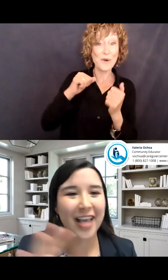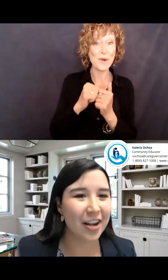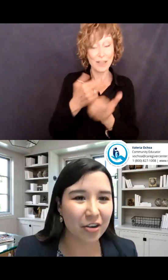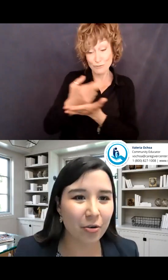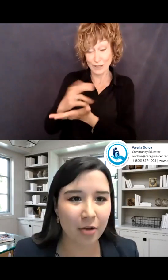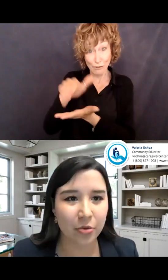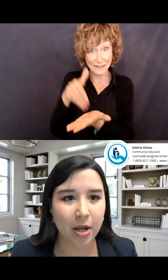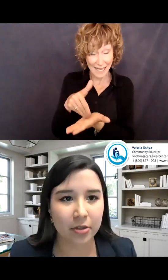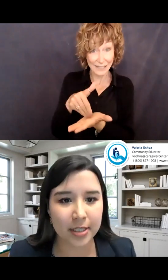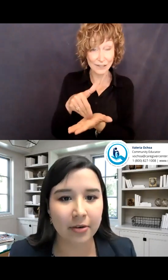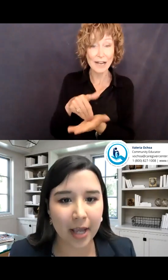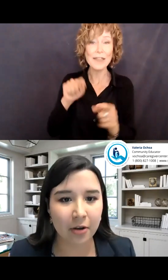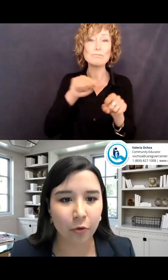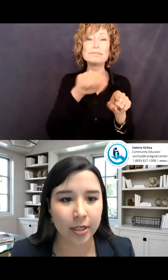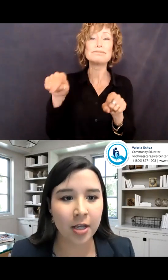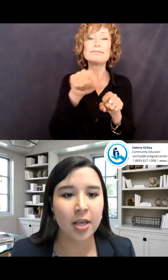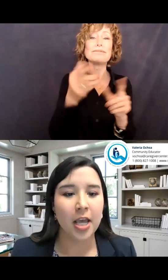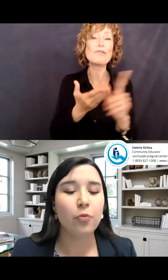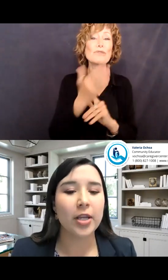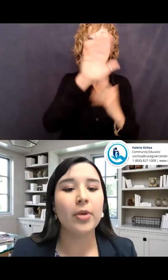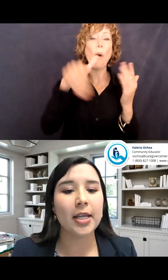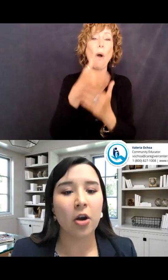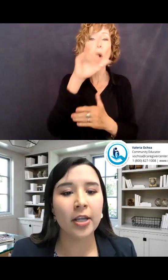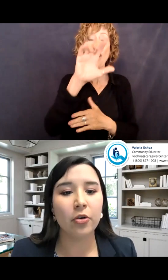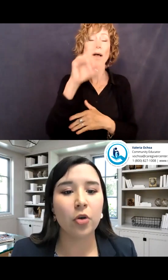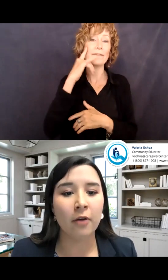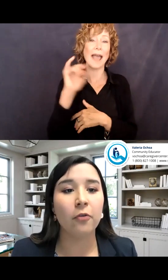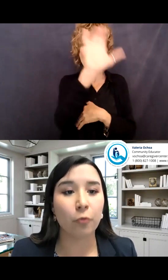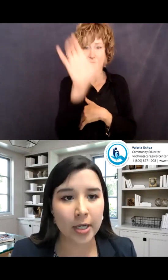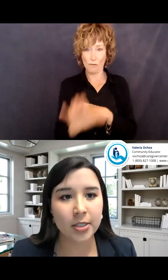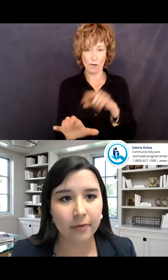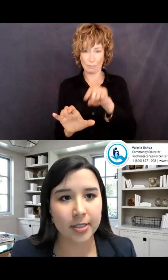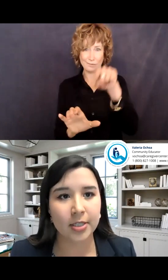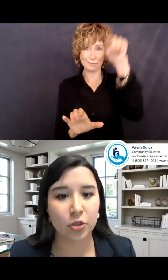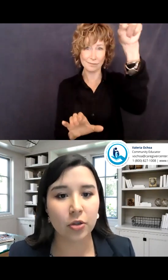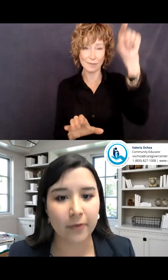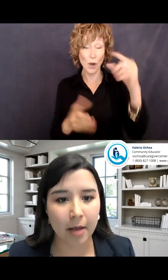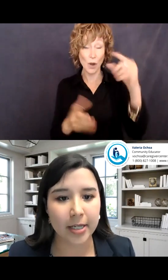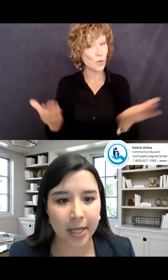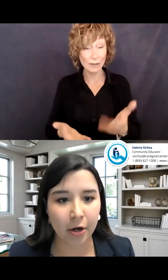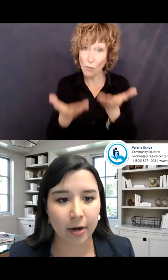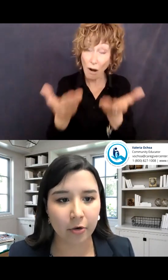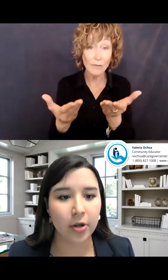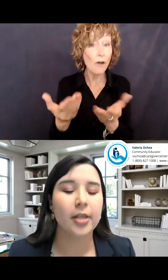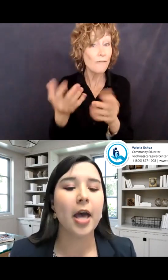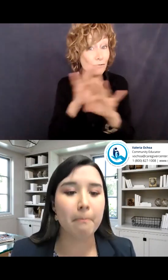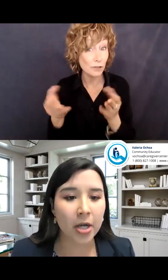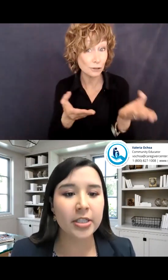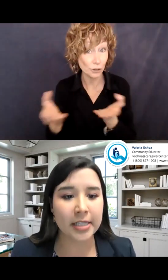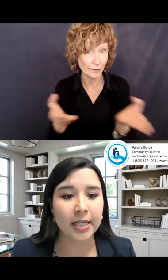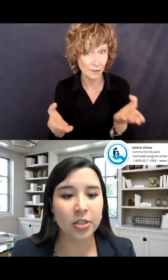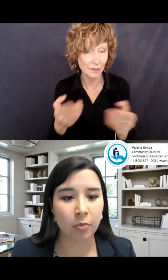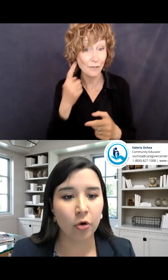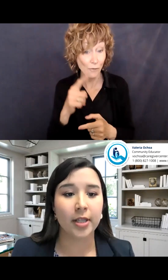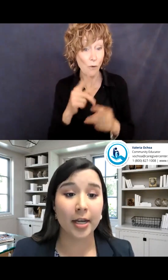are scattered around throughout the state of California. And we really are here to offer free services to the family caregiver, that